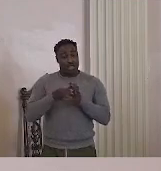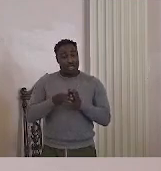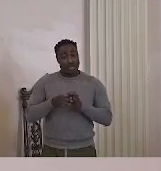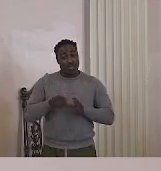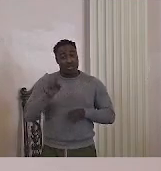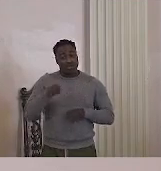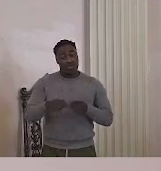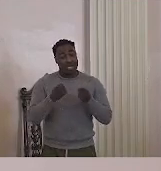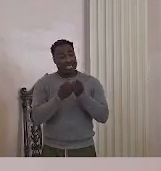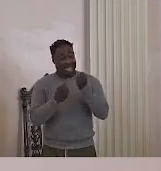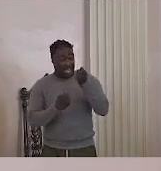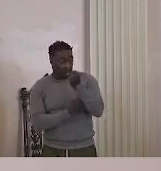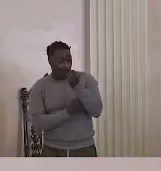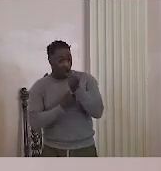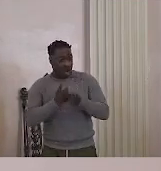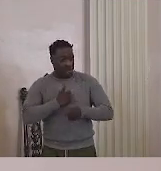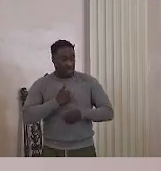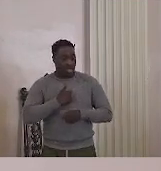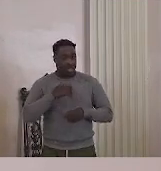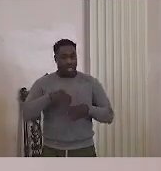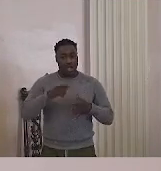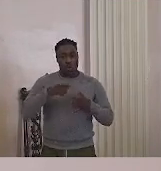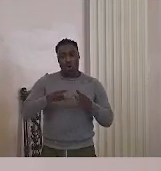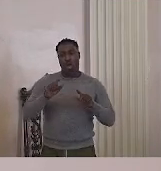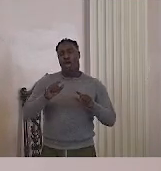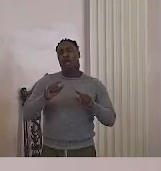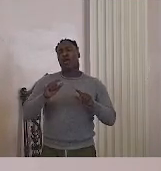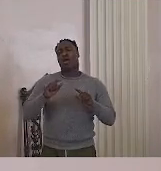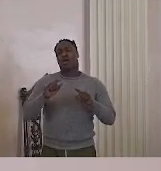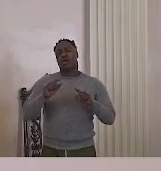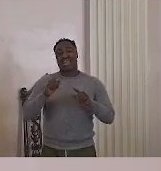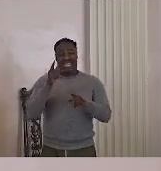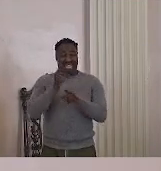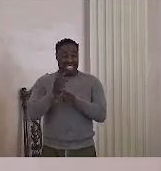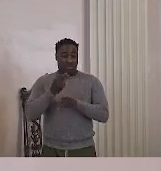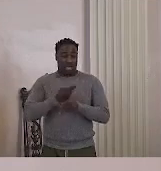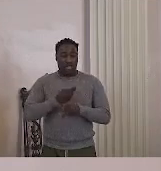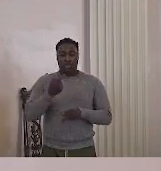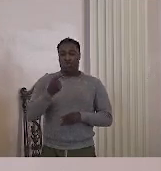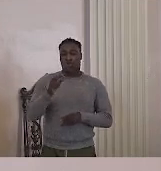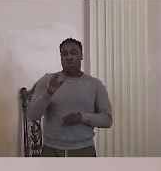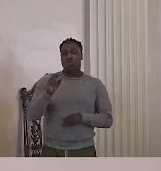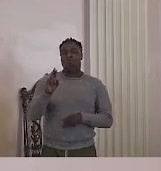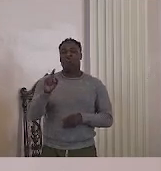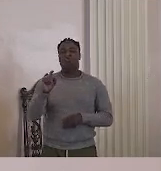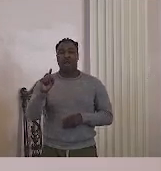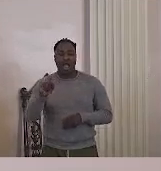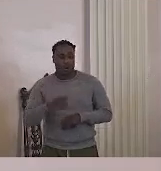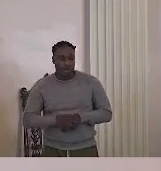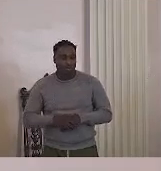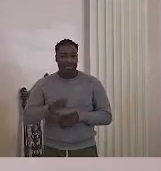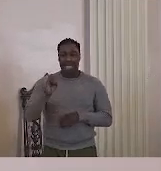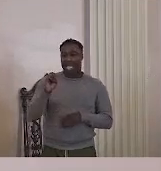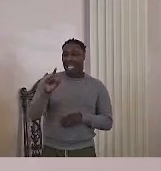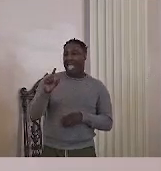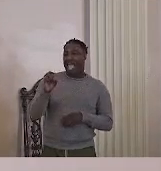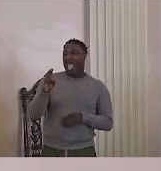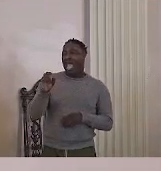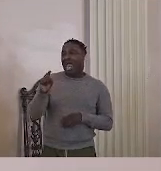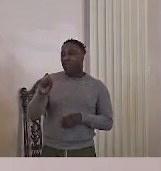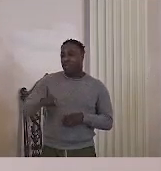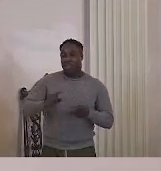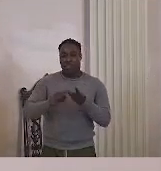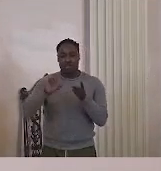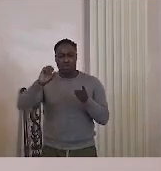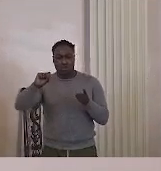us in what roots us to the ground. The elements, the chakras, a wheel of